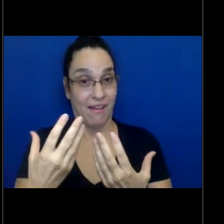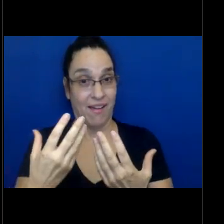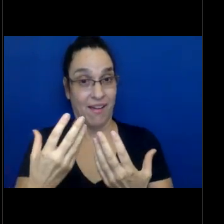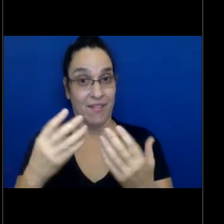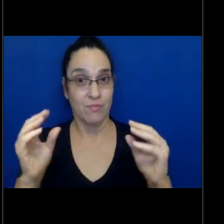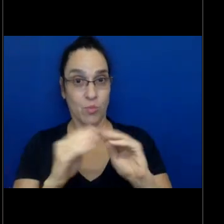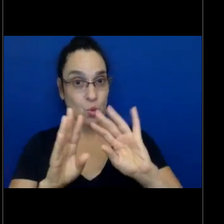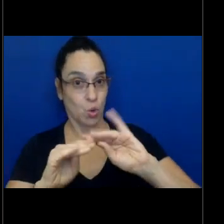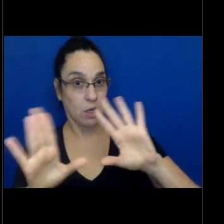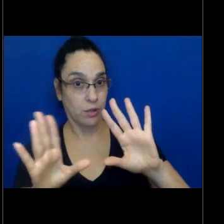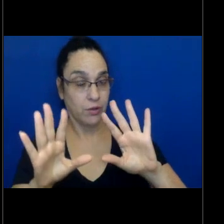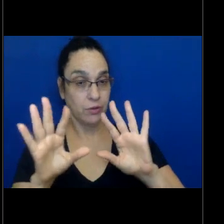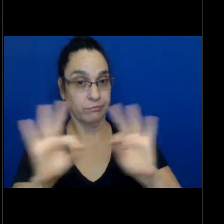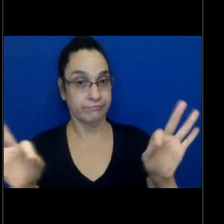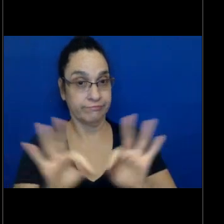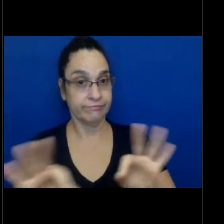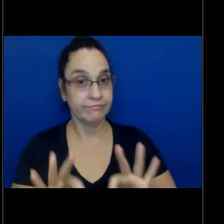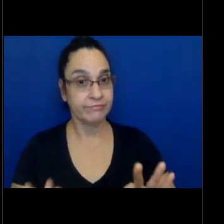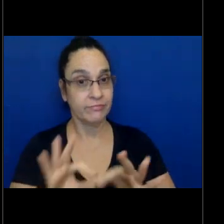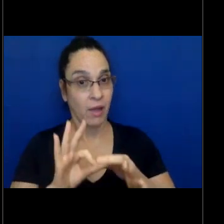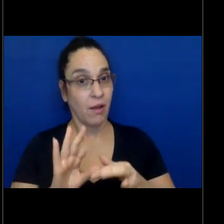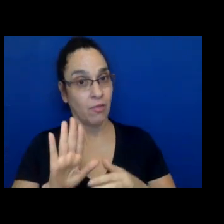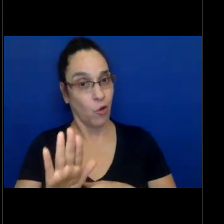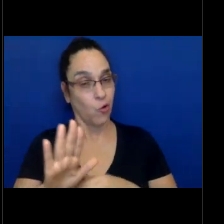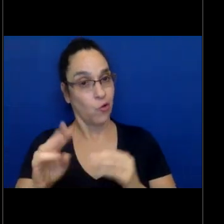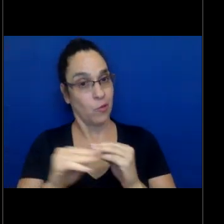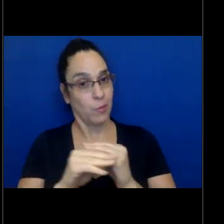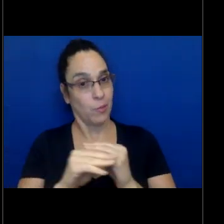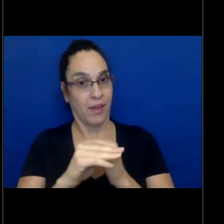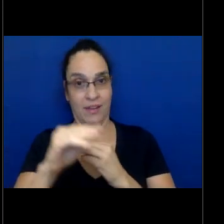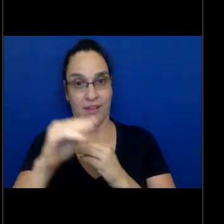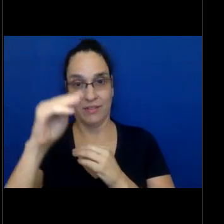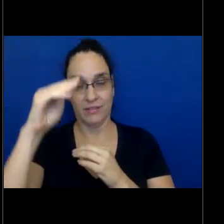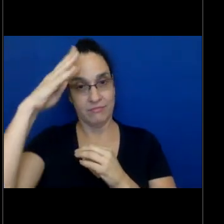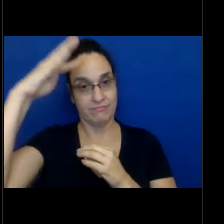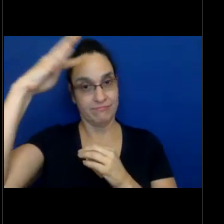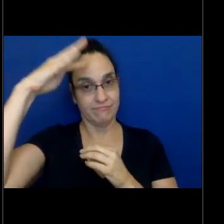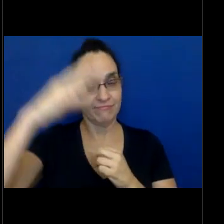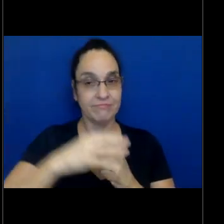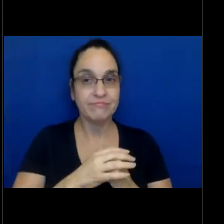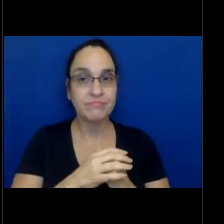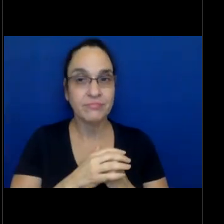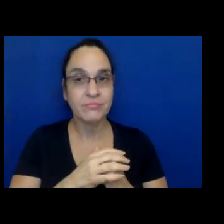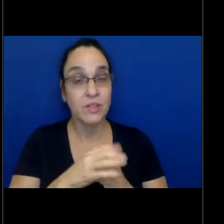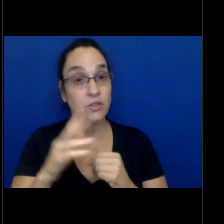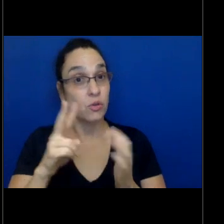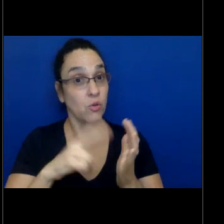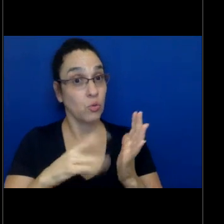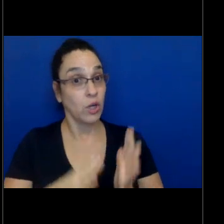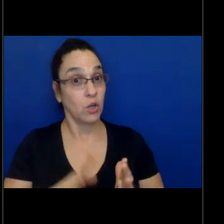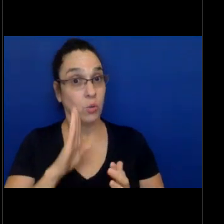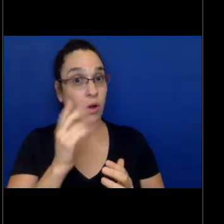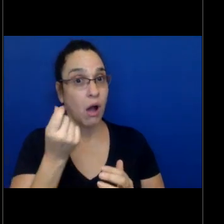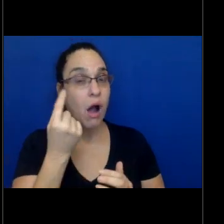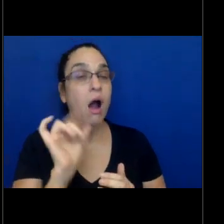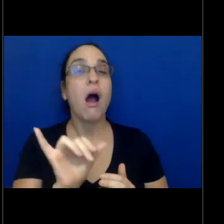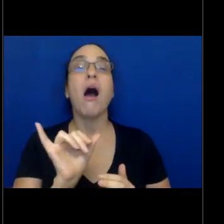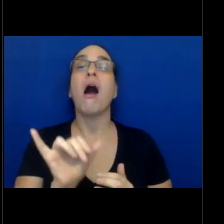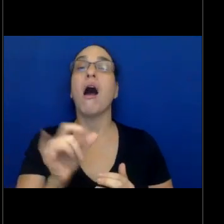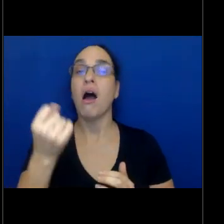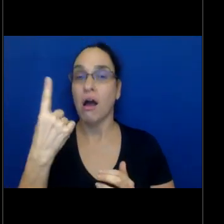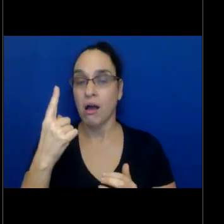in the logically most flowing way, so that so the readers would understand why this